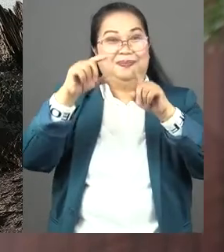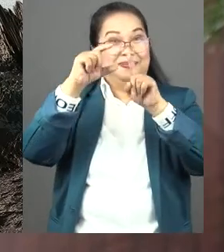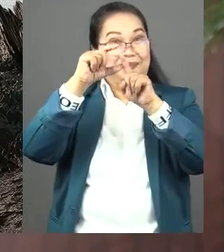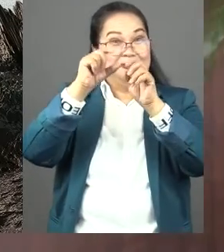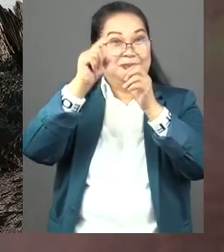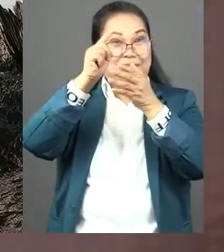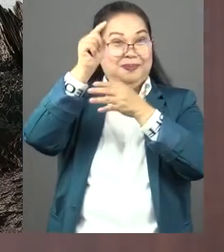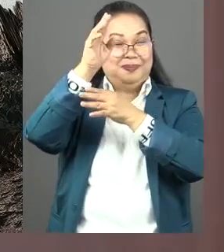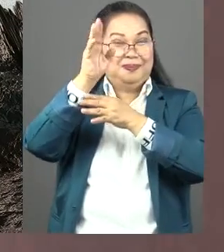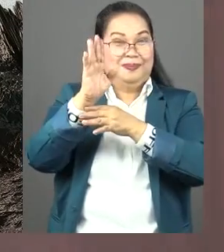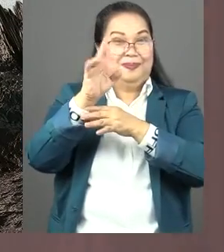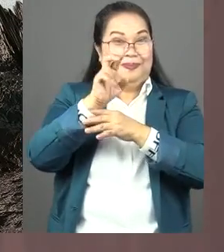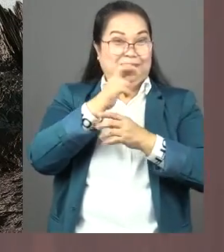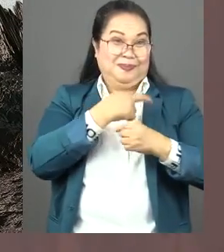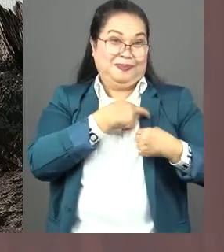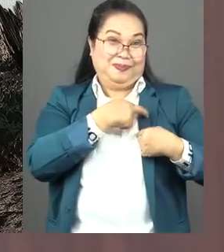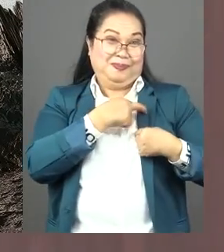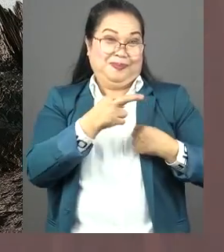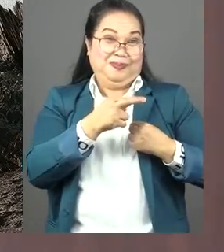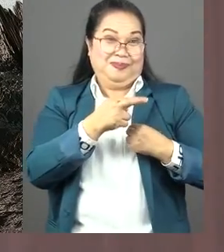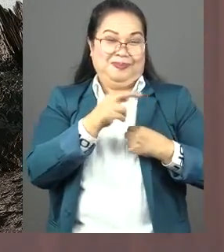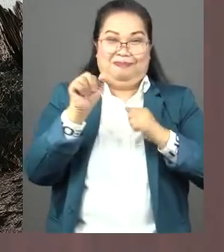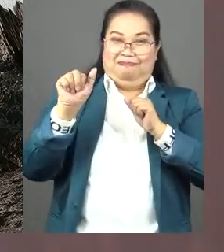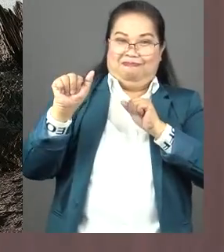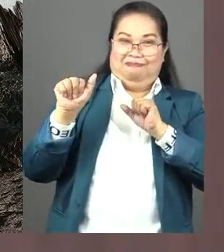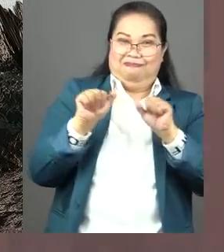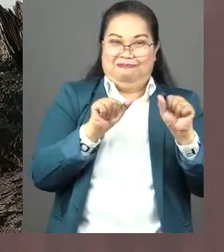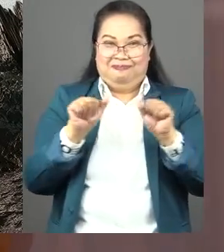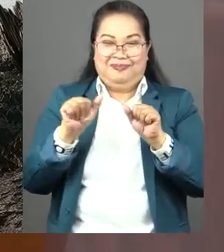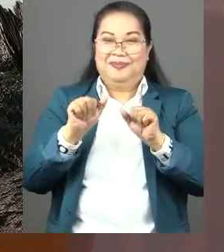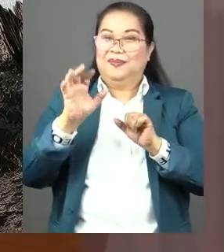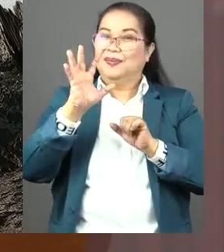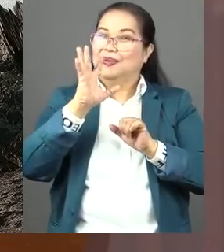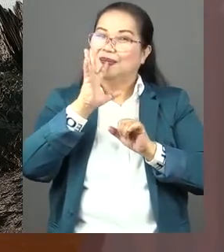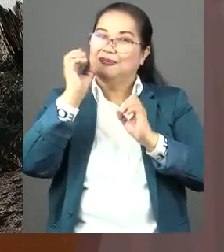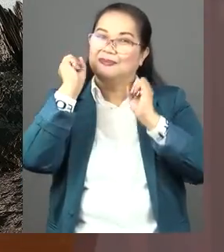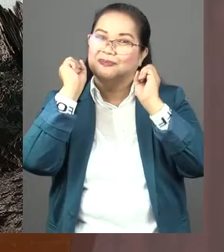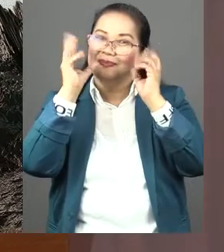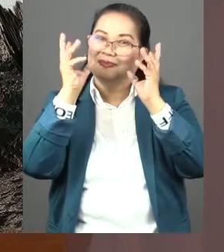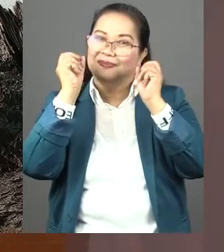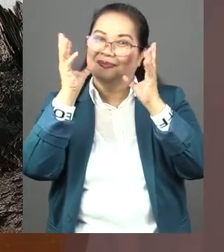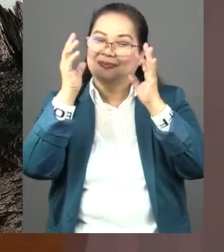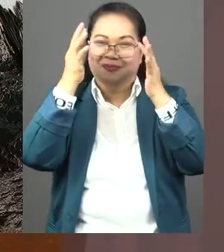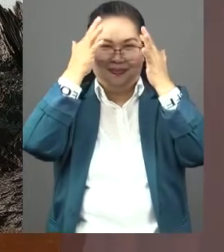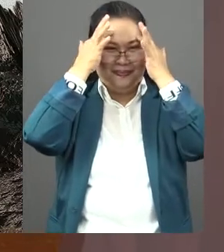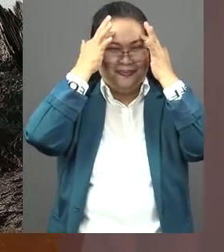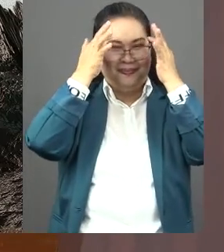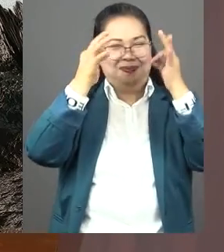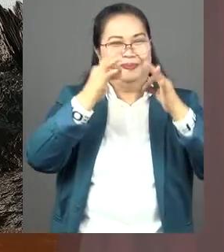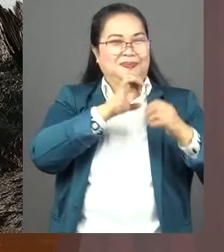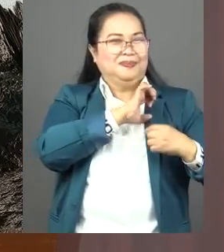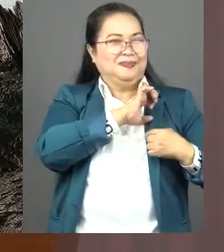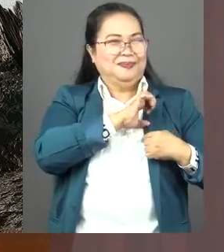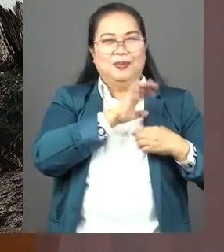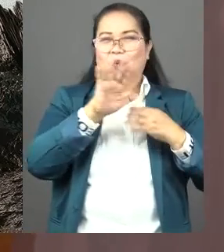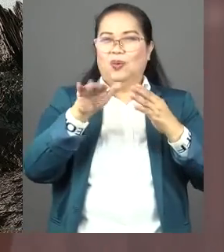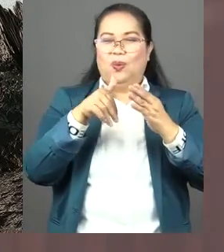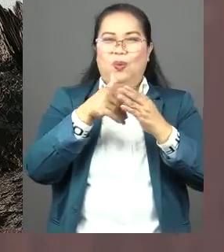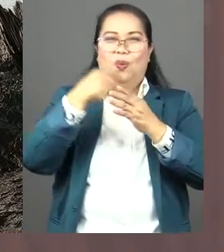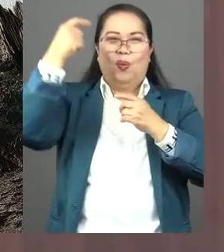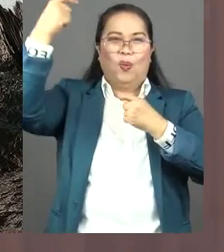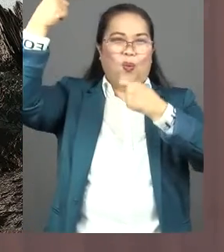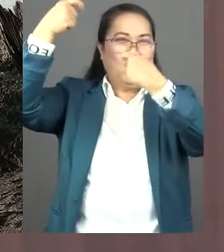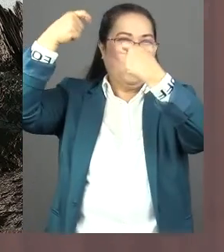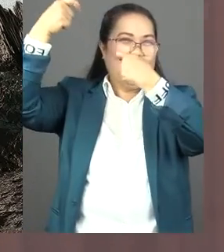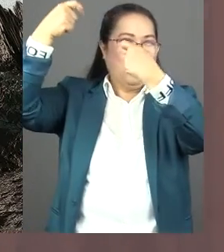your reactions, your actions, your speech, your decisions, your emotions are all governed by